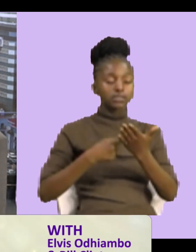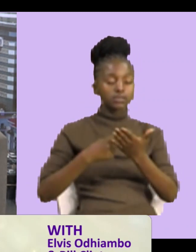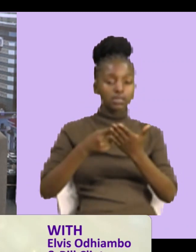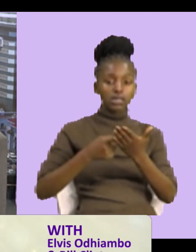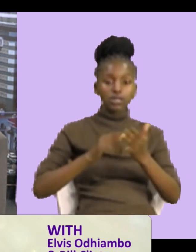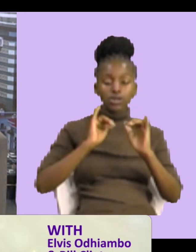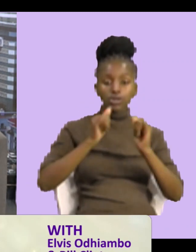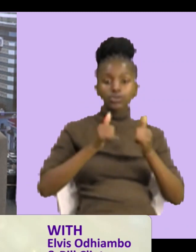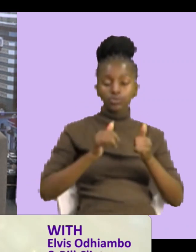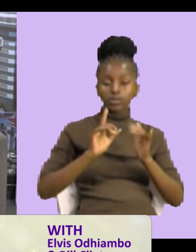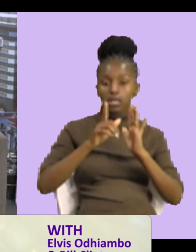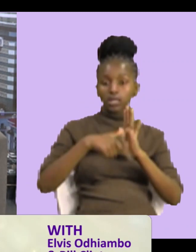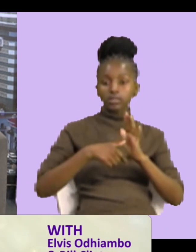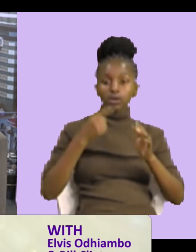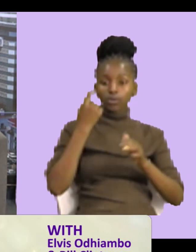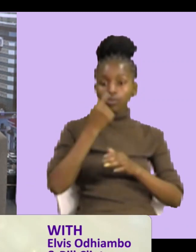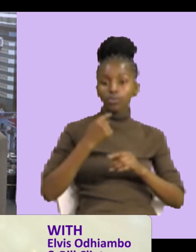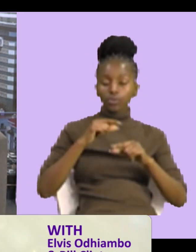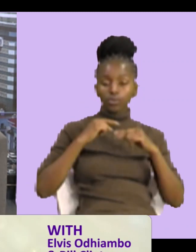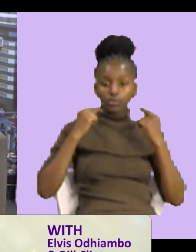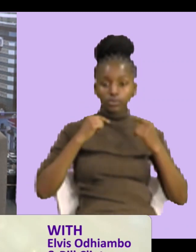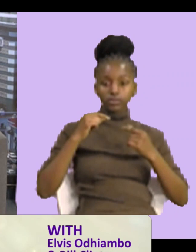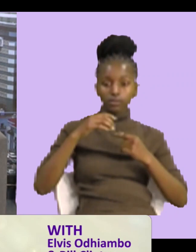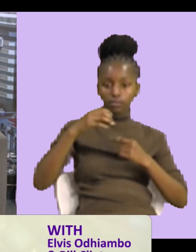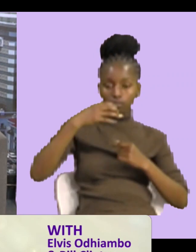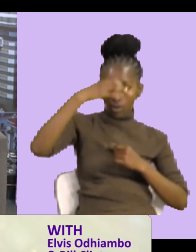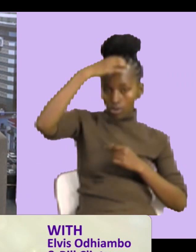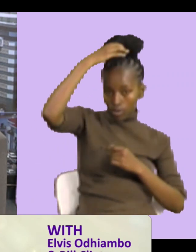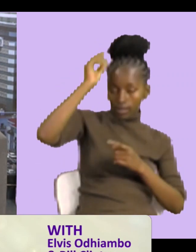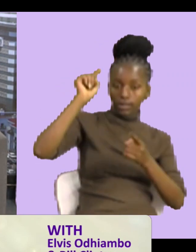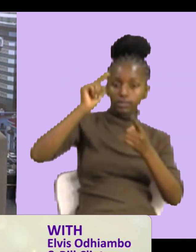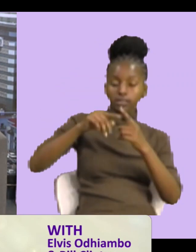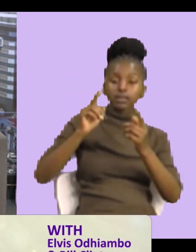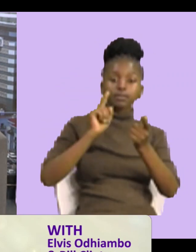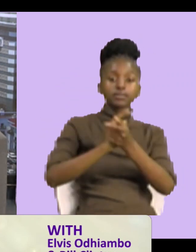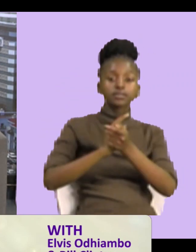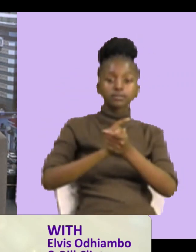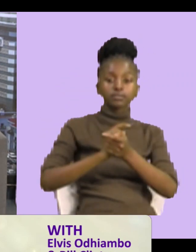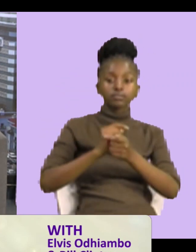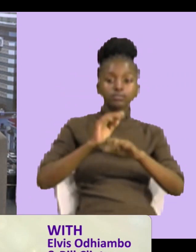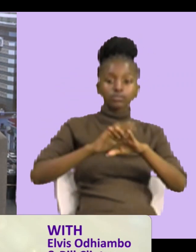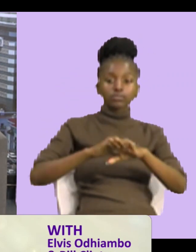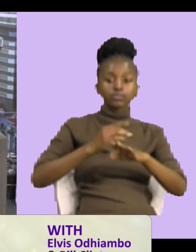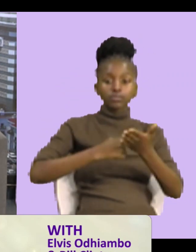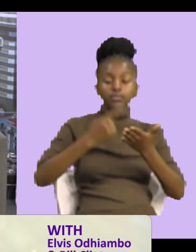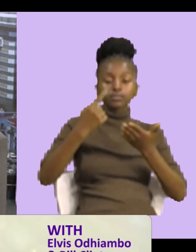roundup with Chris Mulolo. Until we meet next time, have a good weekend.